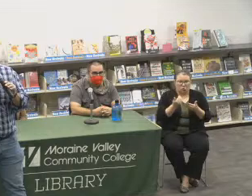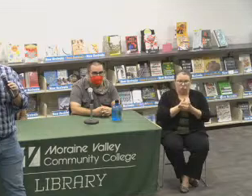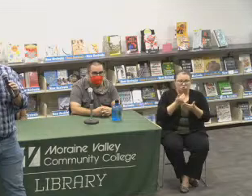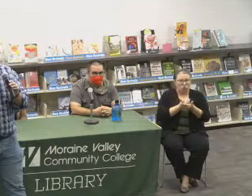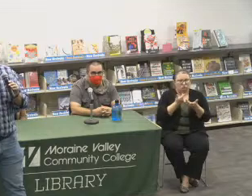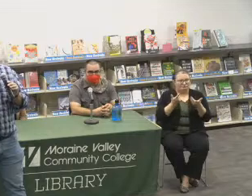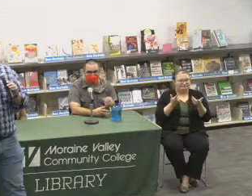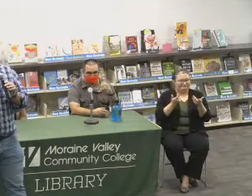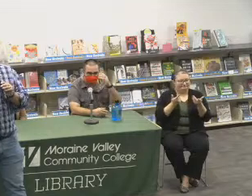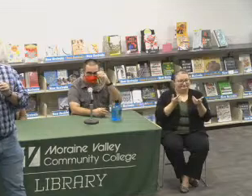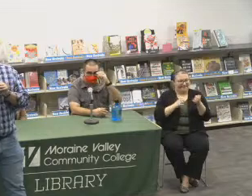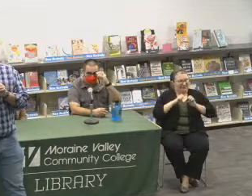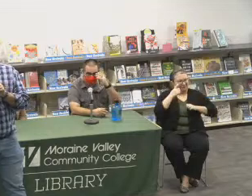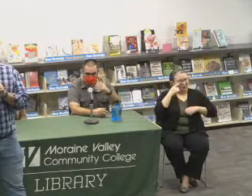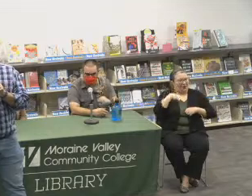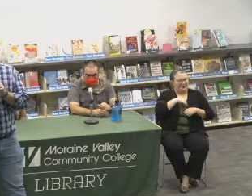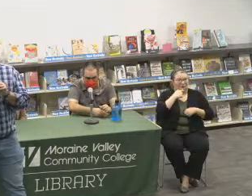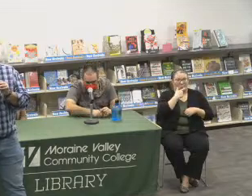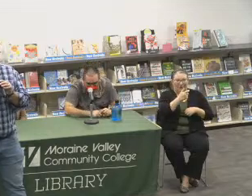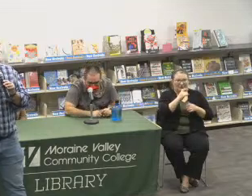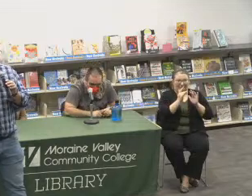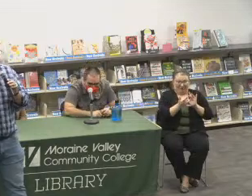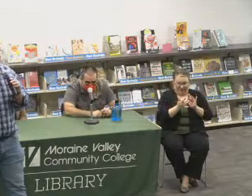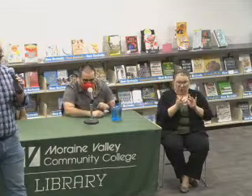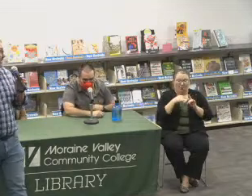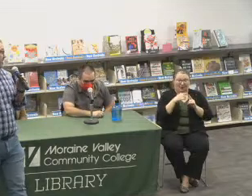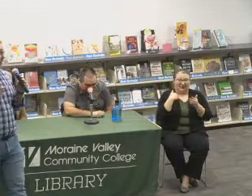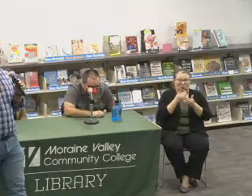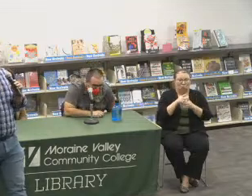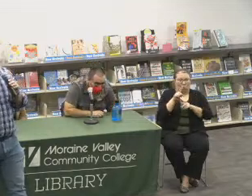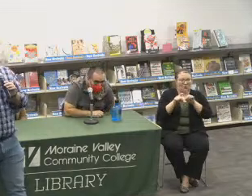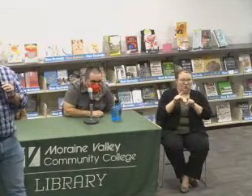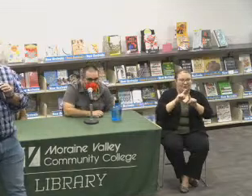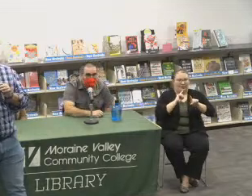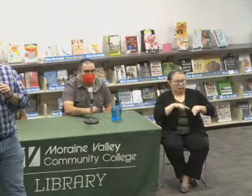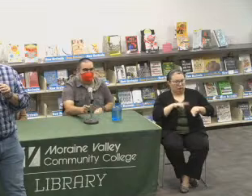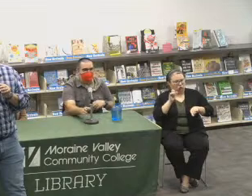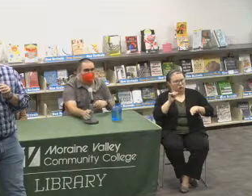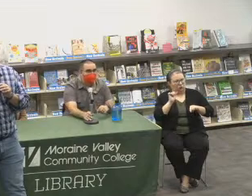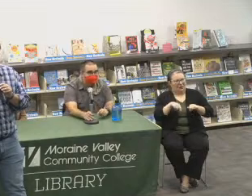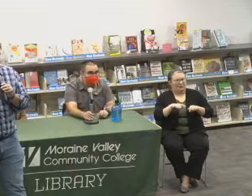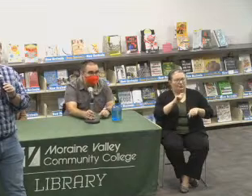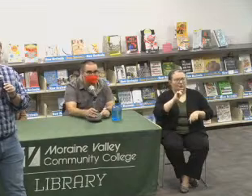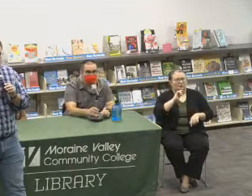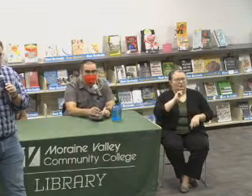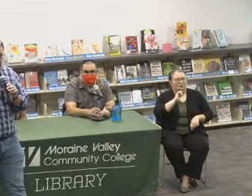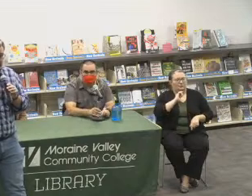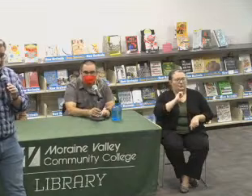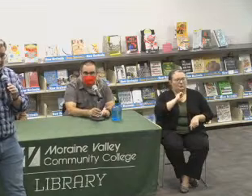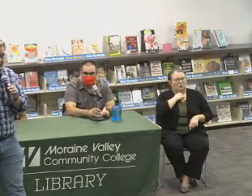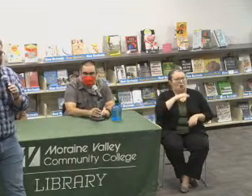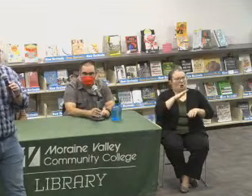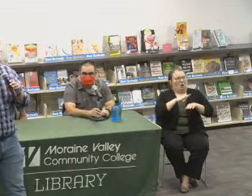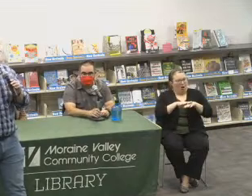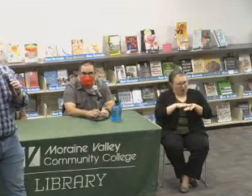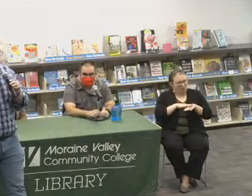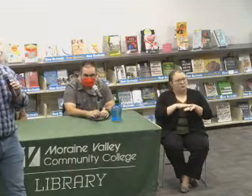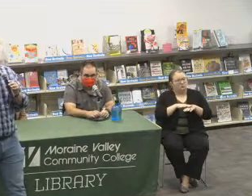us. So if you are online, when we get to the question and answer portion, you should be able to unmute yourself and ask questions. So this